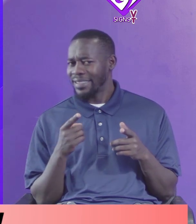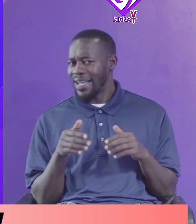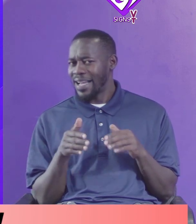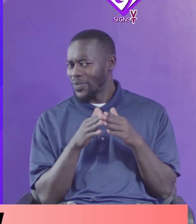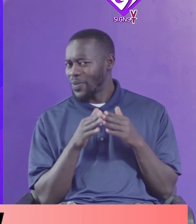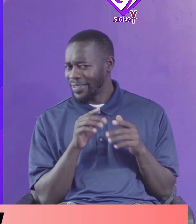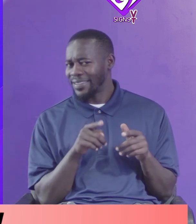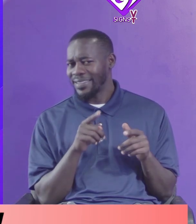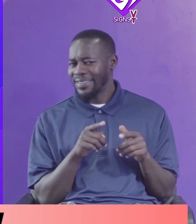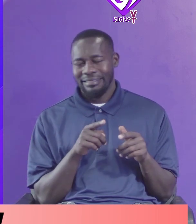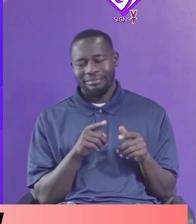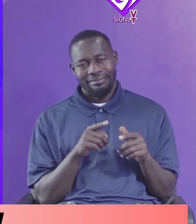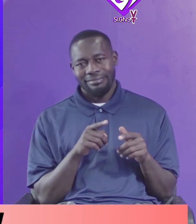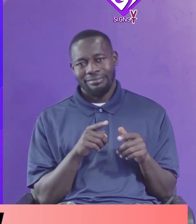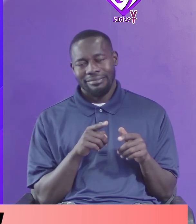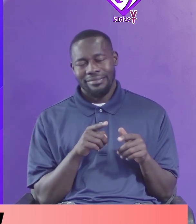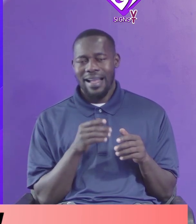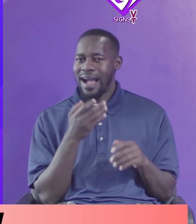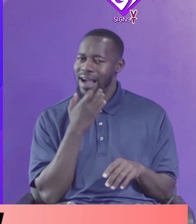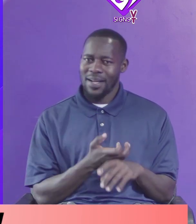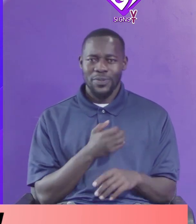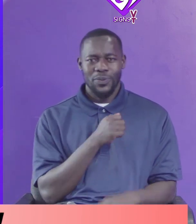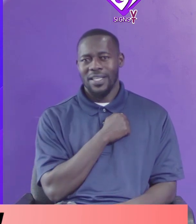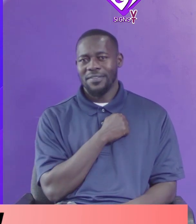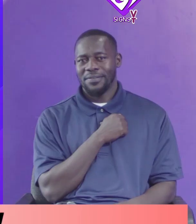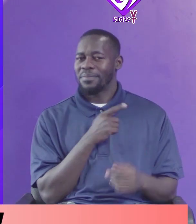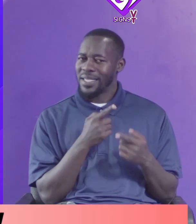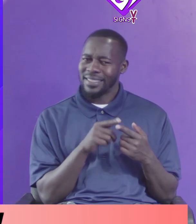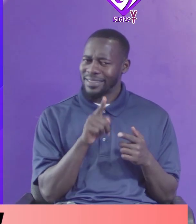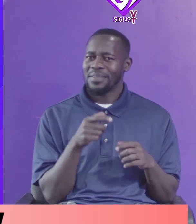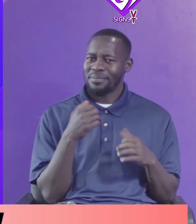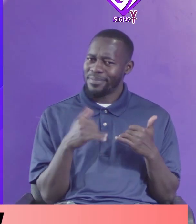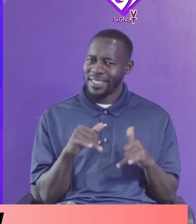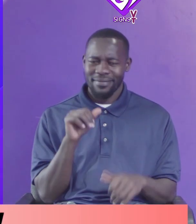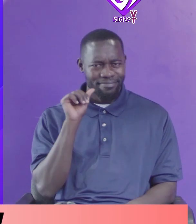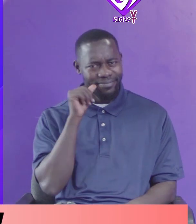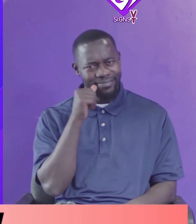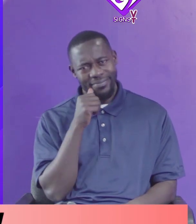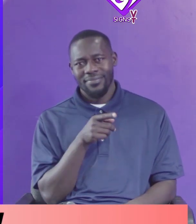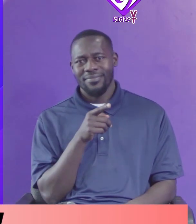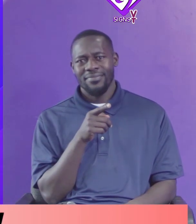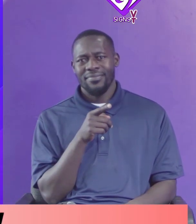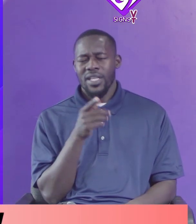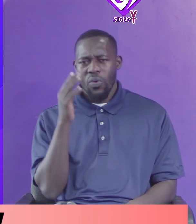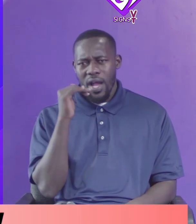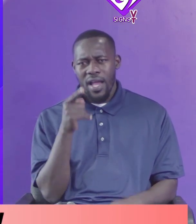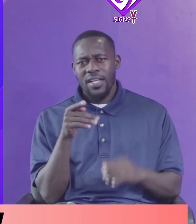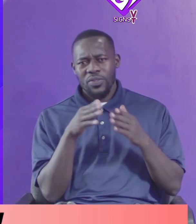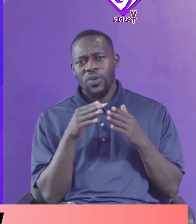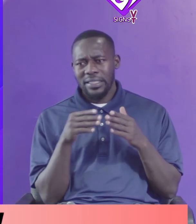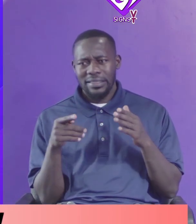Yeah, because, you see, they're not conceding goals. Yes. they are scoring from set pieces, something that